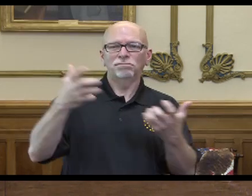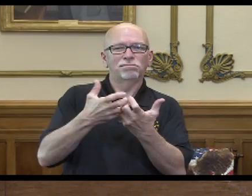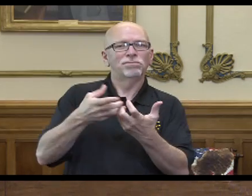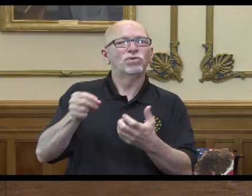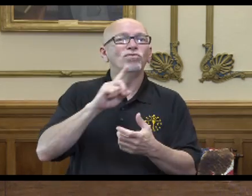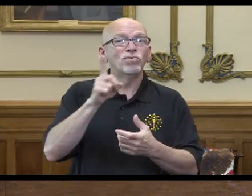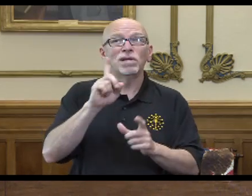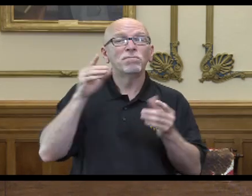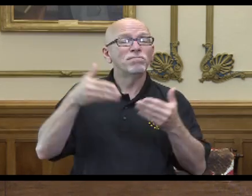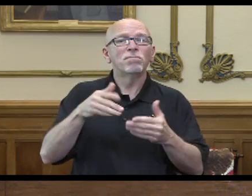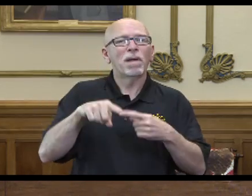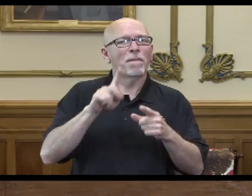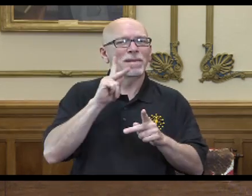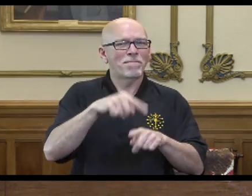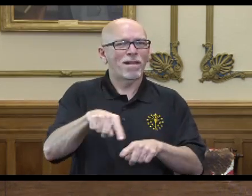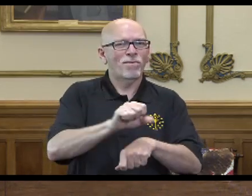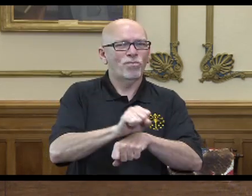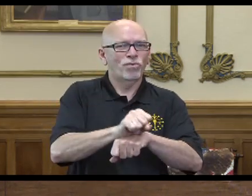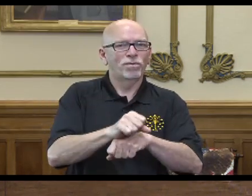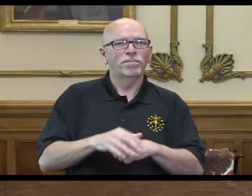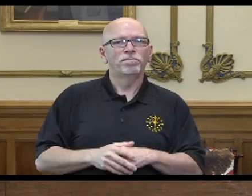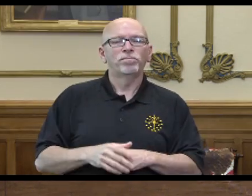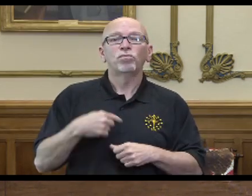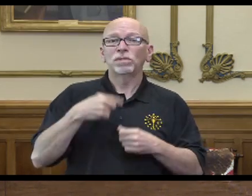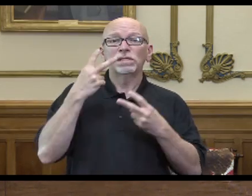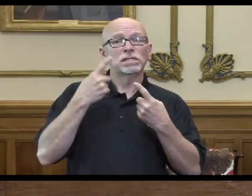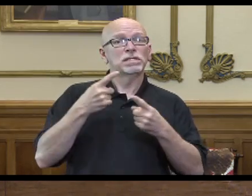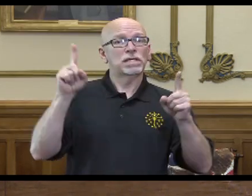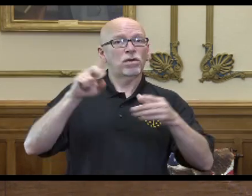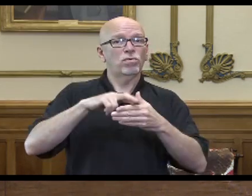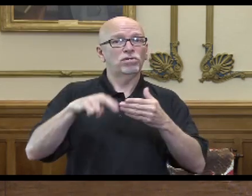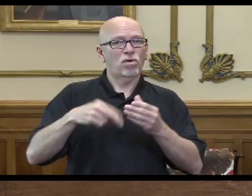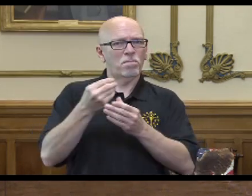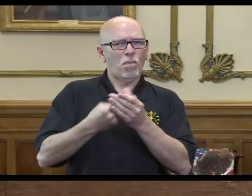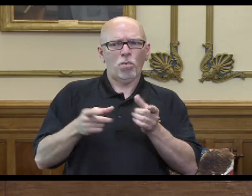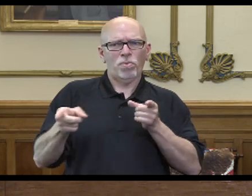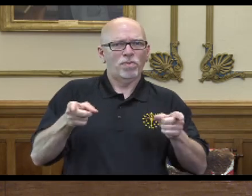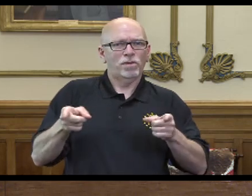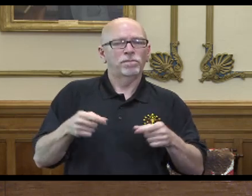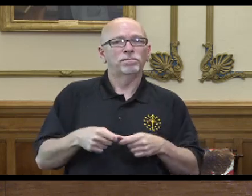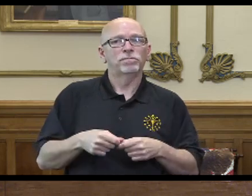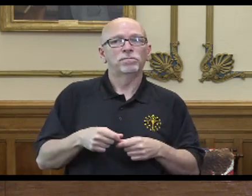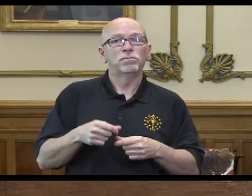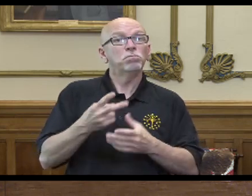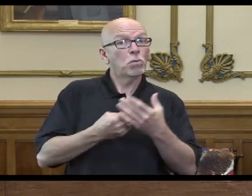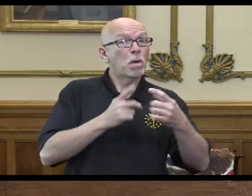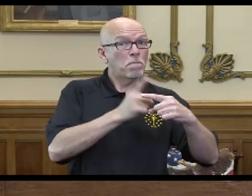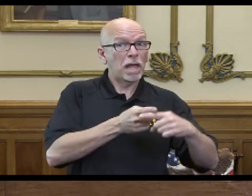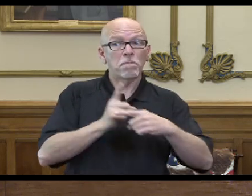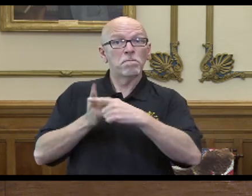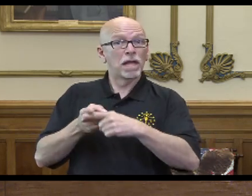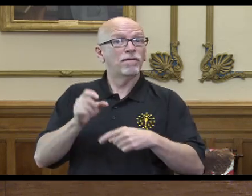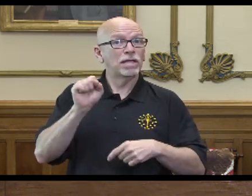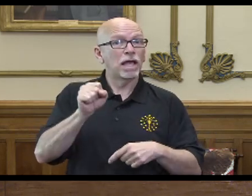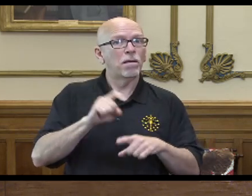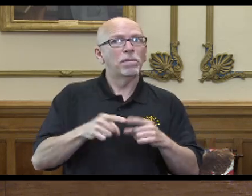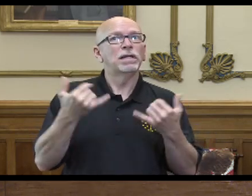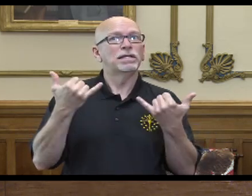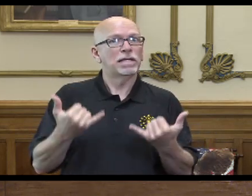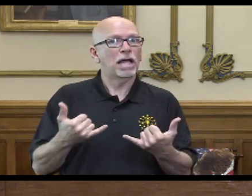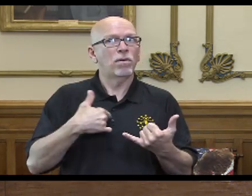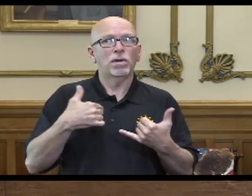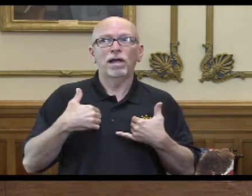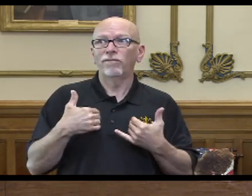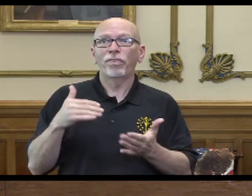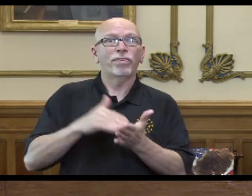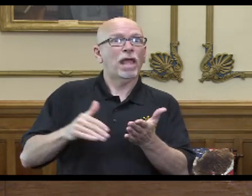about people. We've seen successful results in both of these things, and while these are positive results, we now have thousands